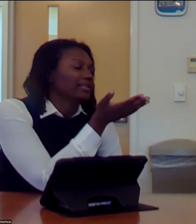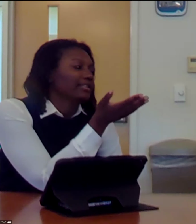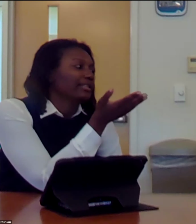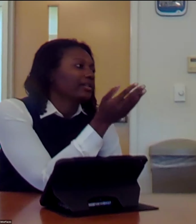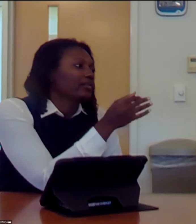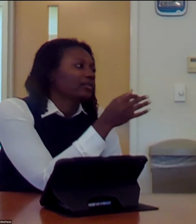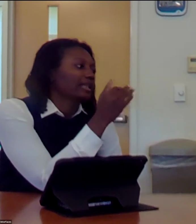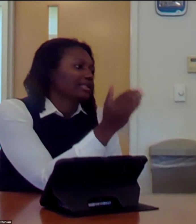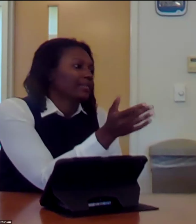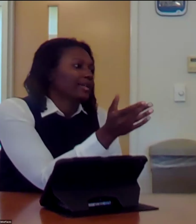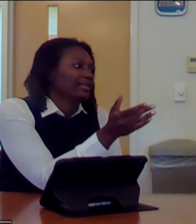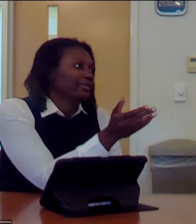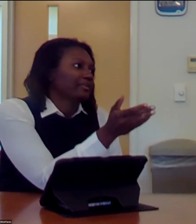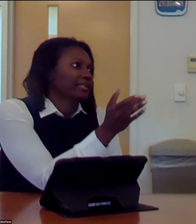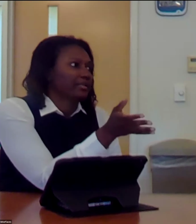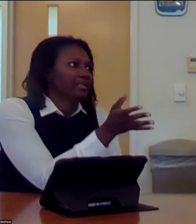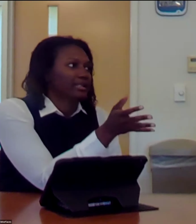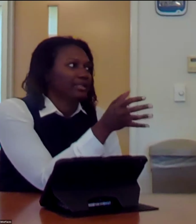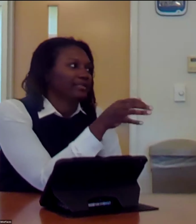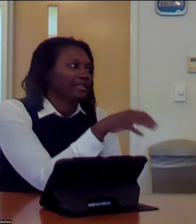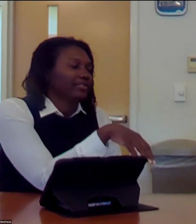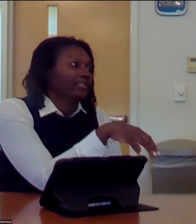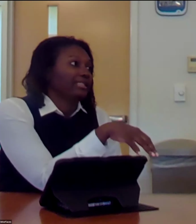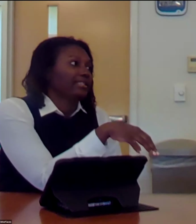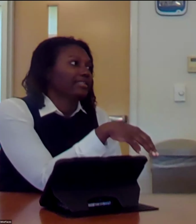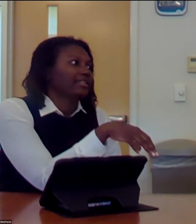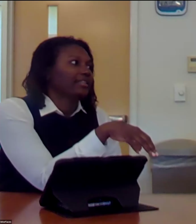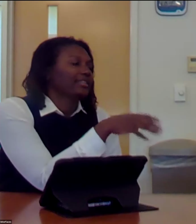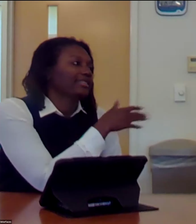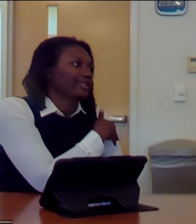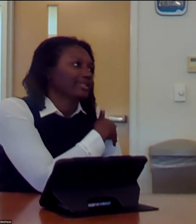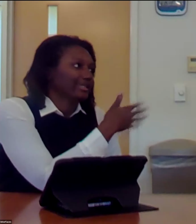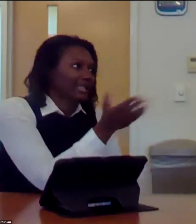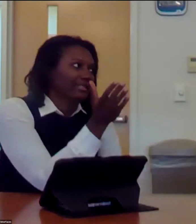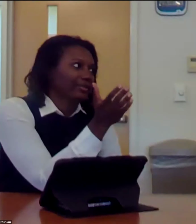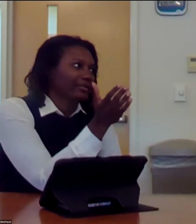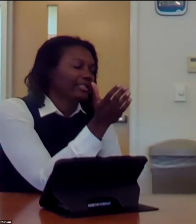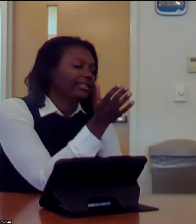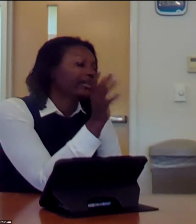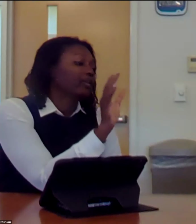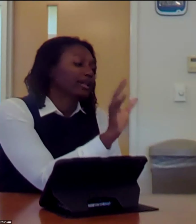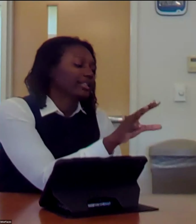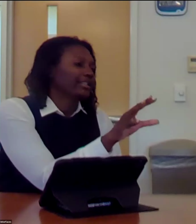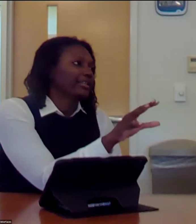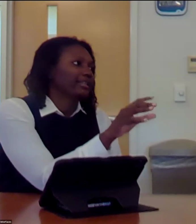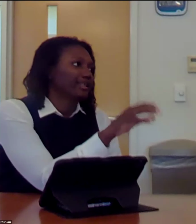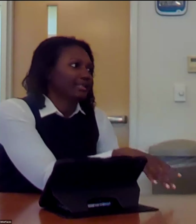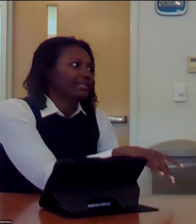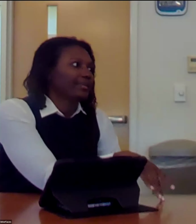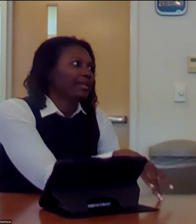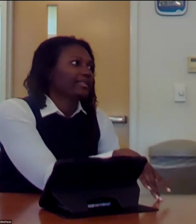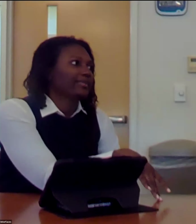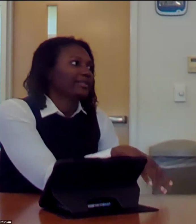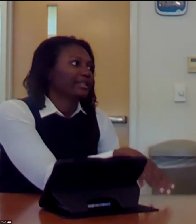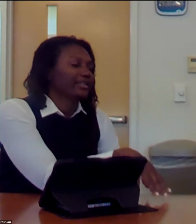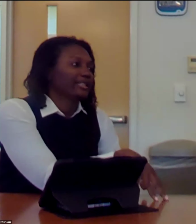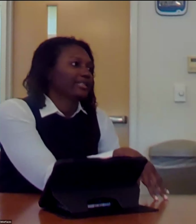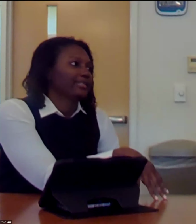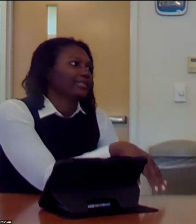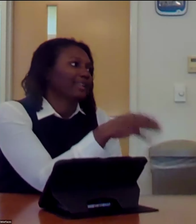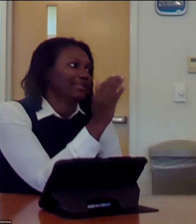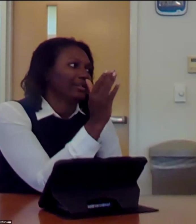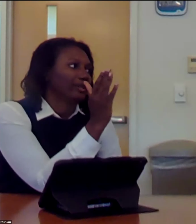you have to explain, they're like, oh, well, that's not possible for me to do it this way for these reasons. Like, so they'll suggest like one way and they're like, oh, I already know, like, this is not possible,